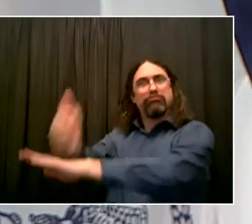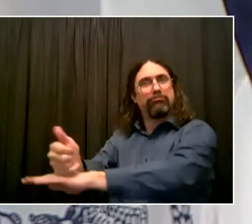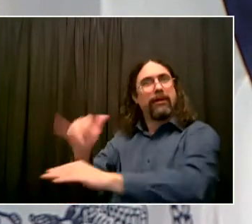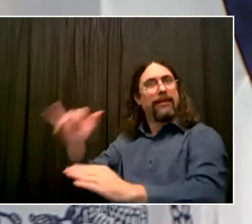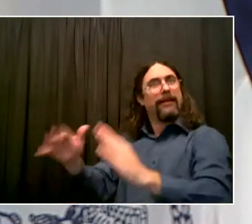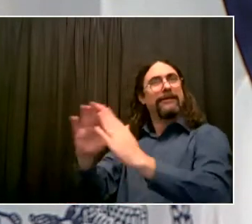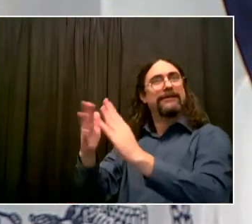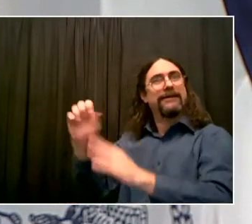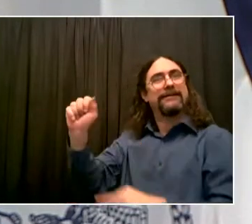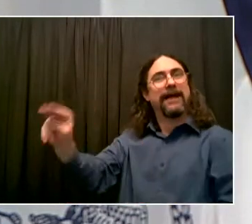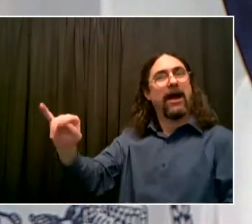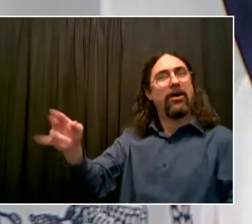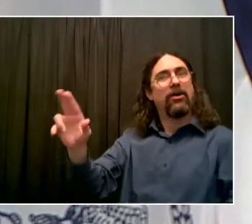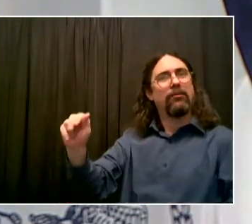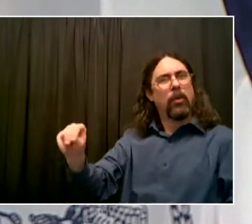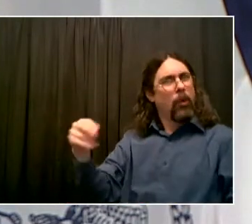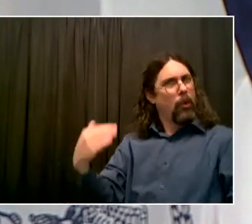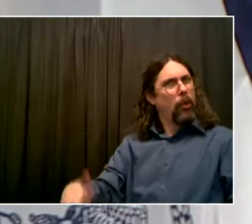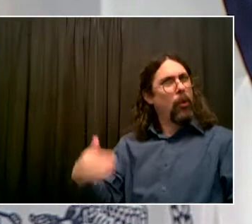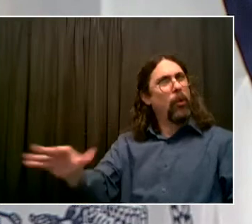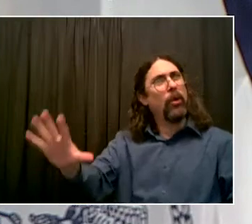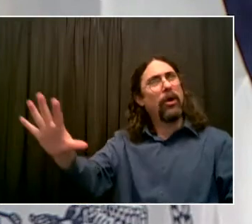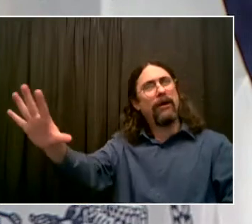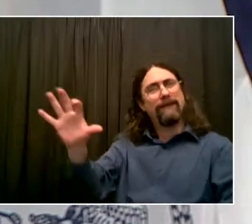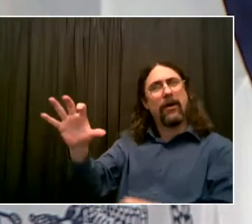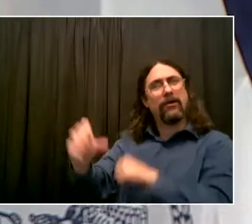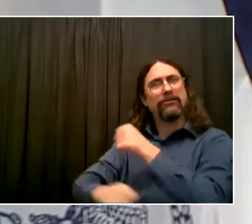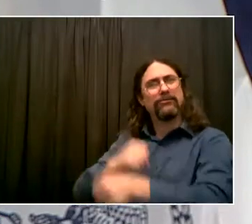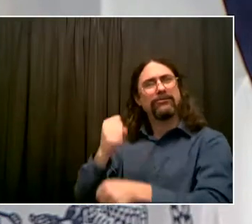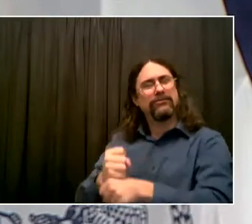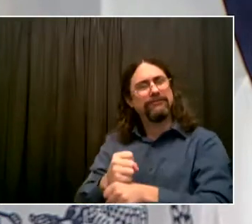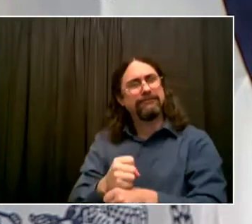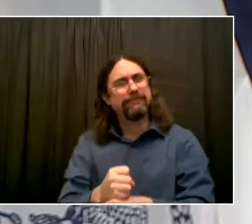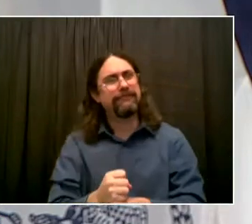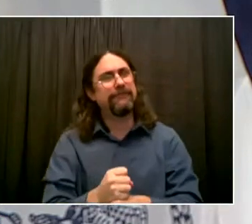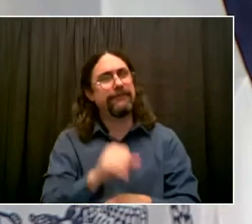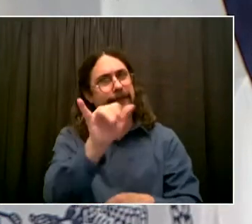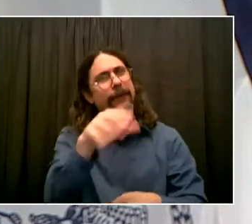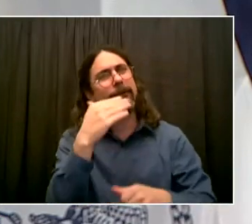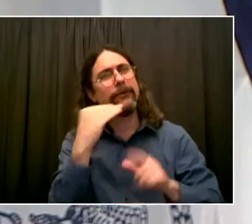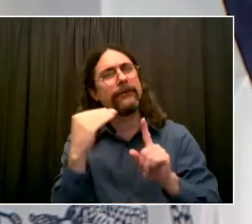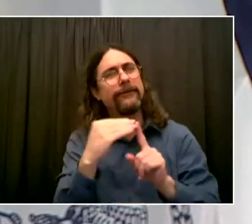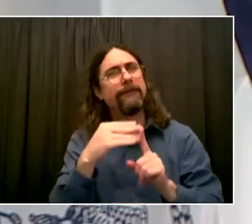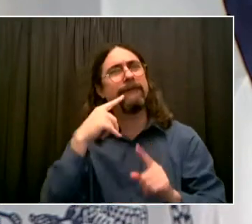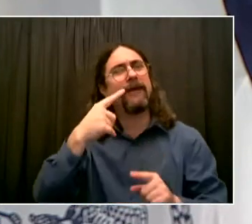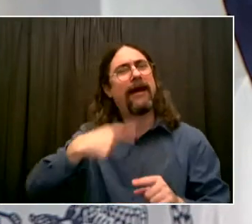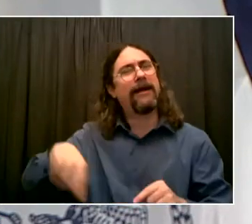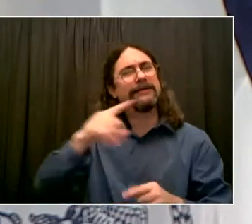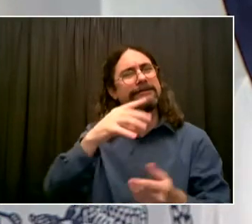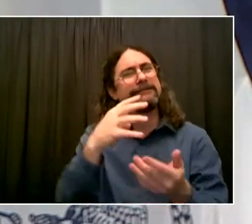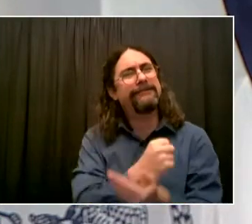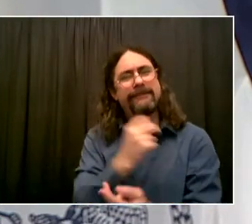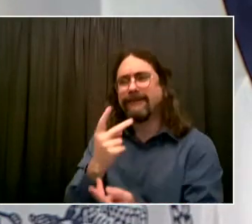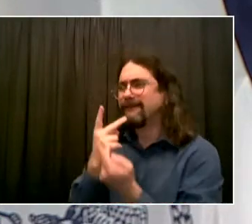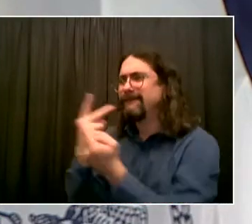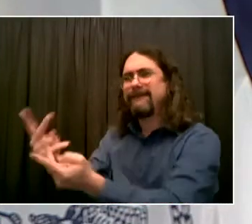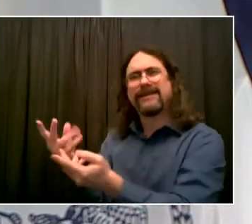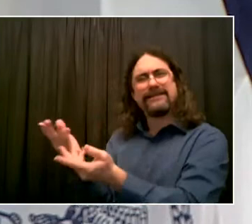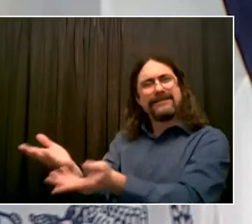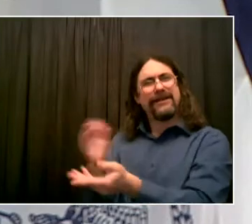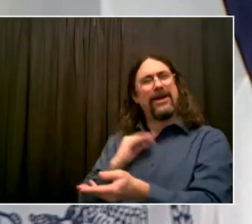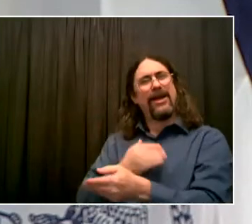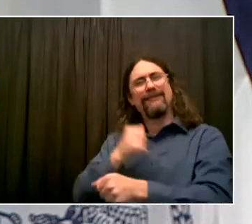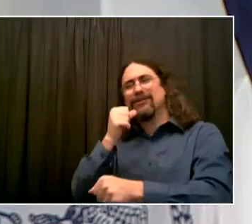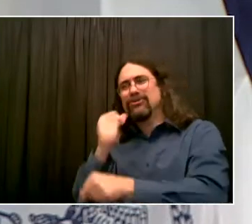is an amazing and enchanting place. So we're talking about how to amplify that moment positively to help Puerto